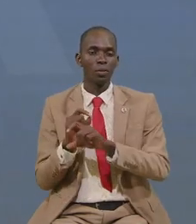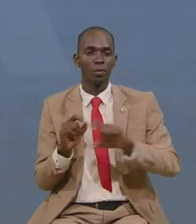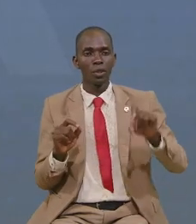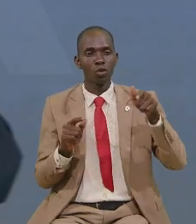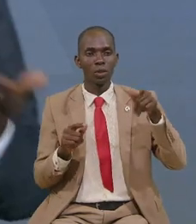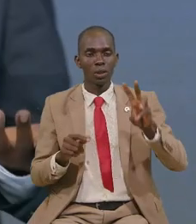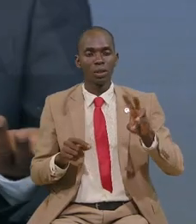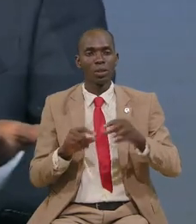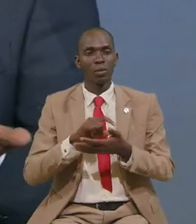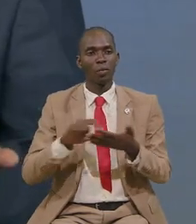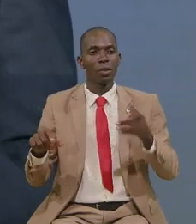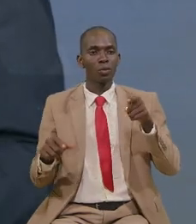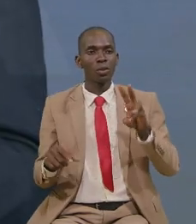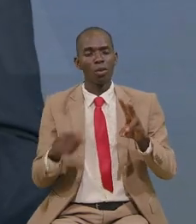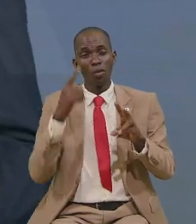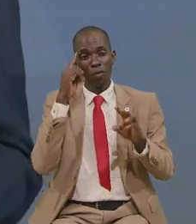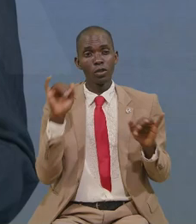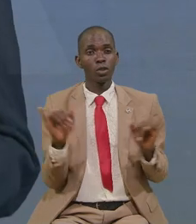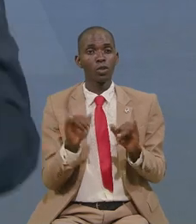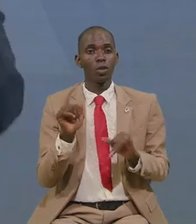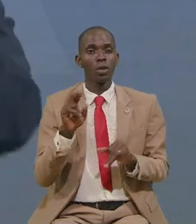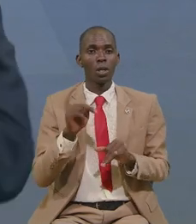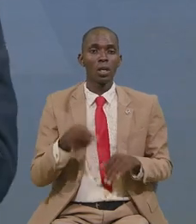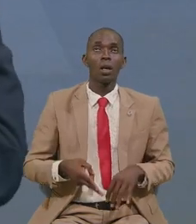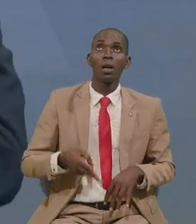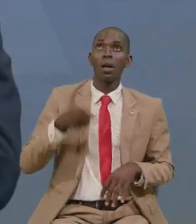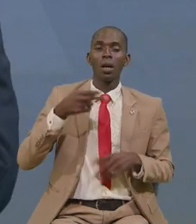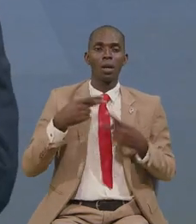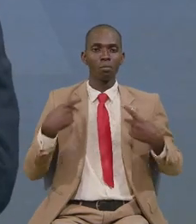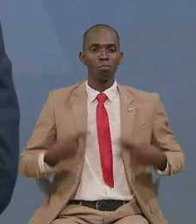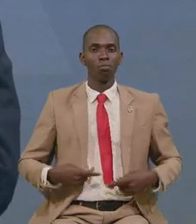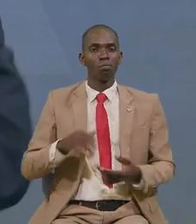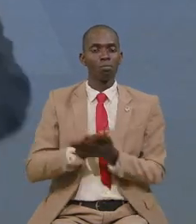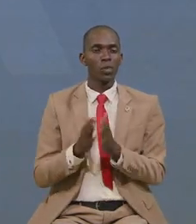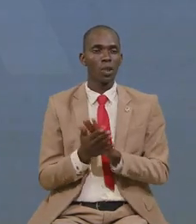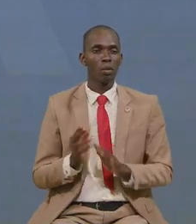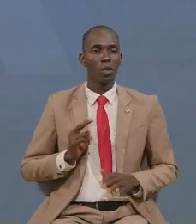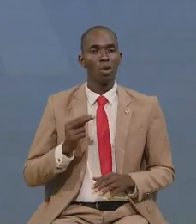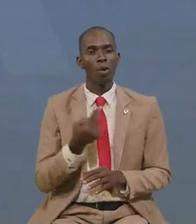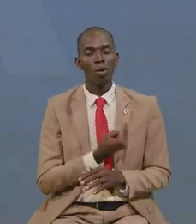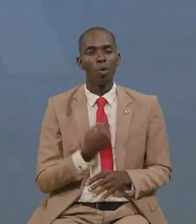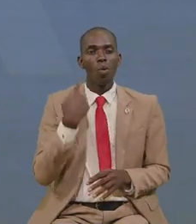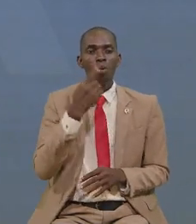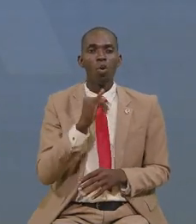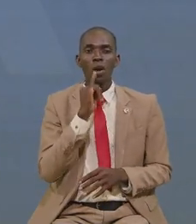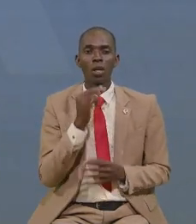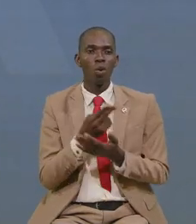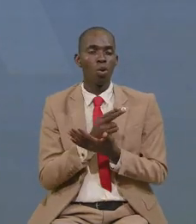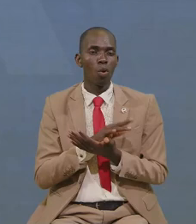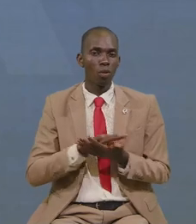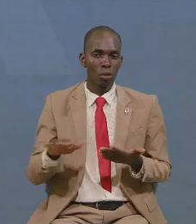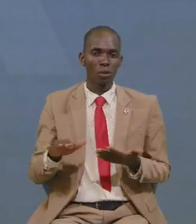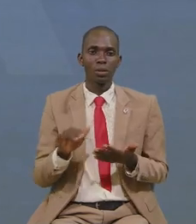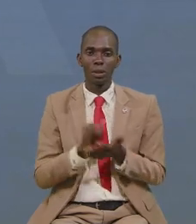verse 26, for such an high priest became us, who is holy, that's why he's